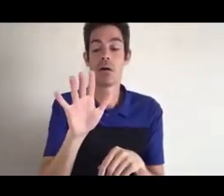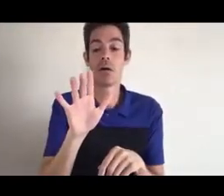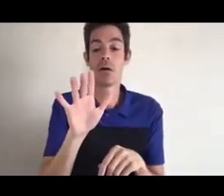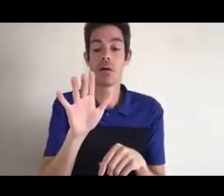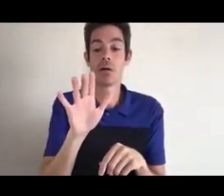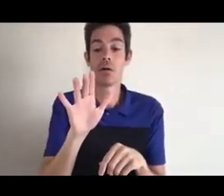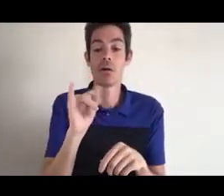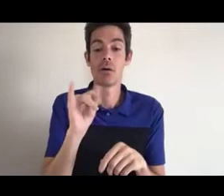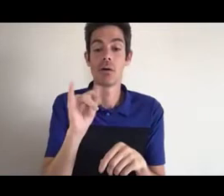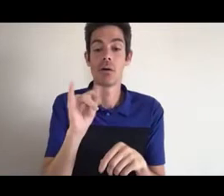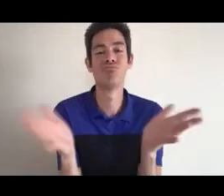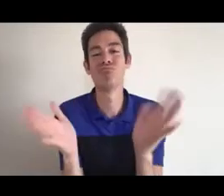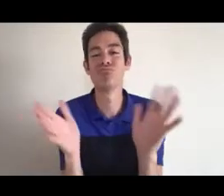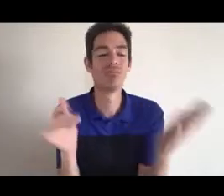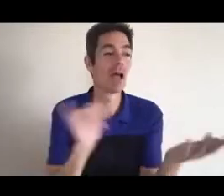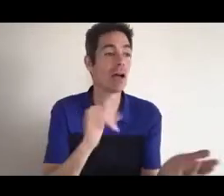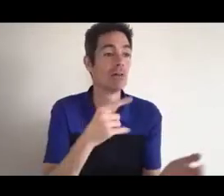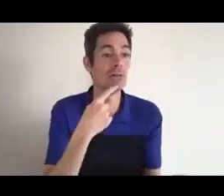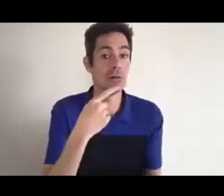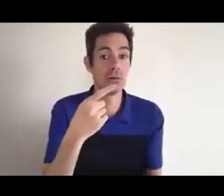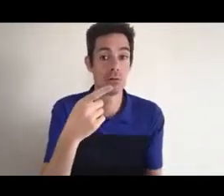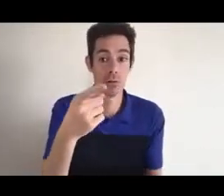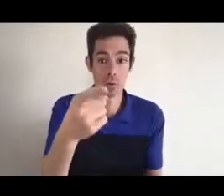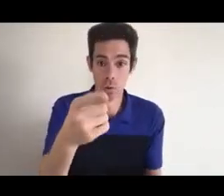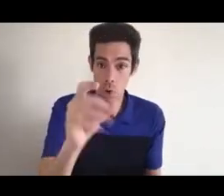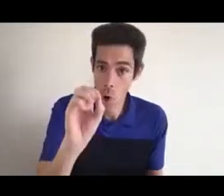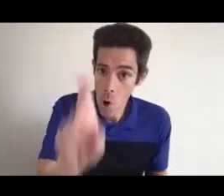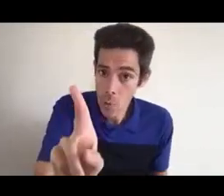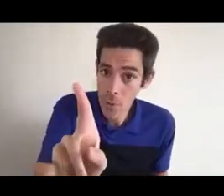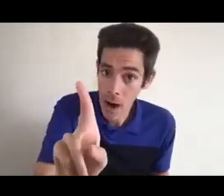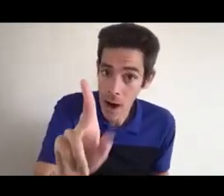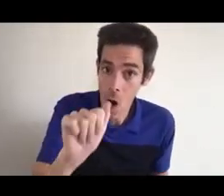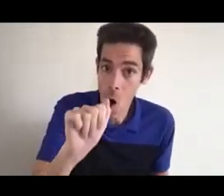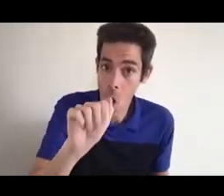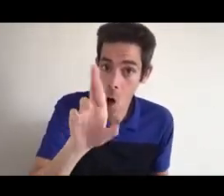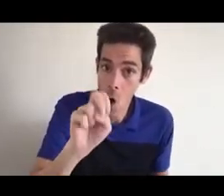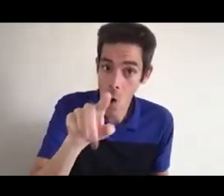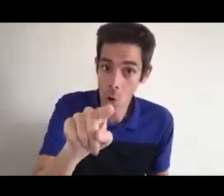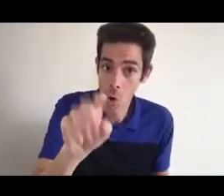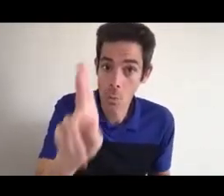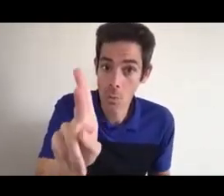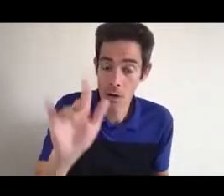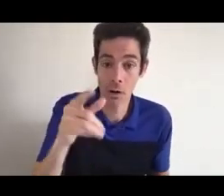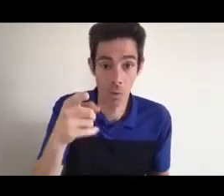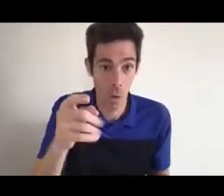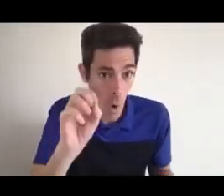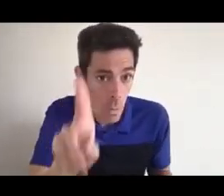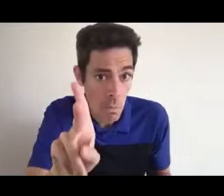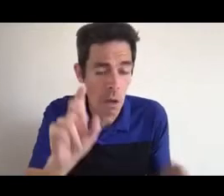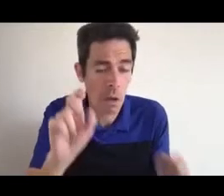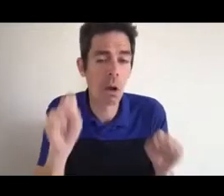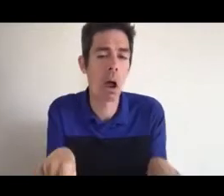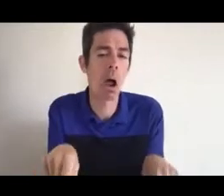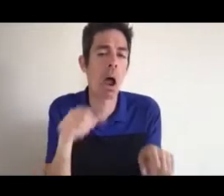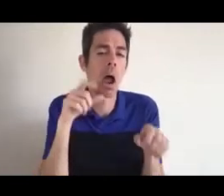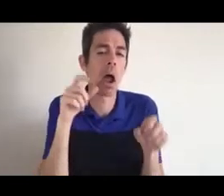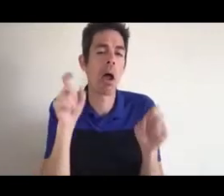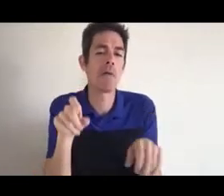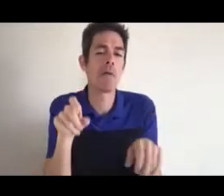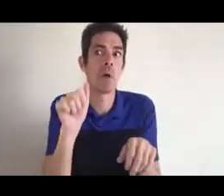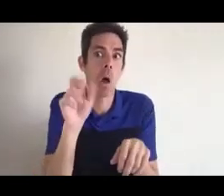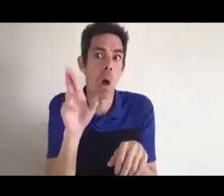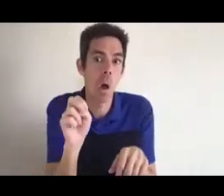setting. While if you're having a casual conversation, for example, you're saying, you